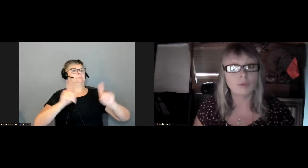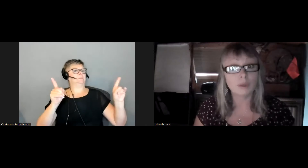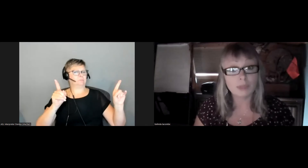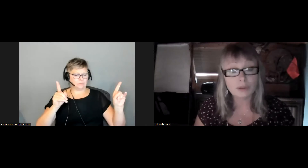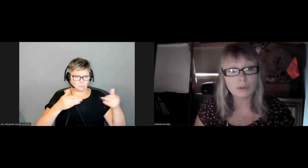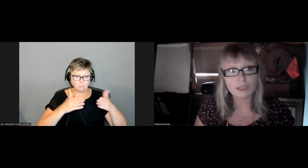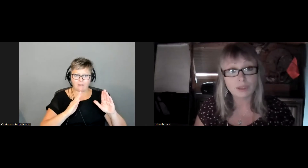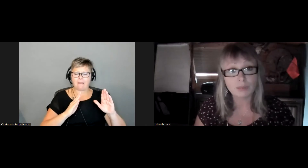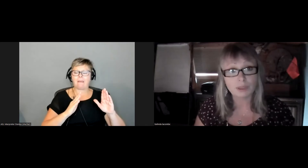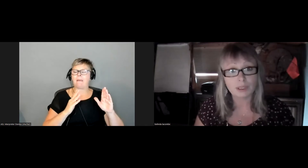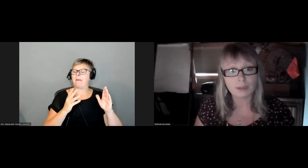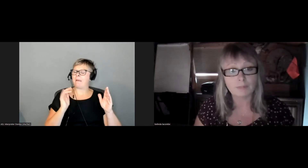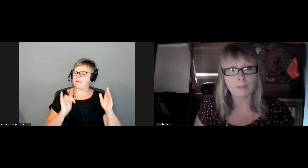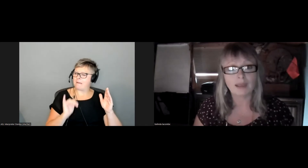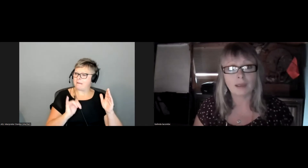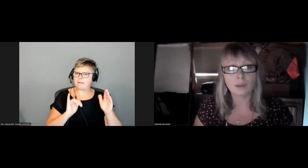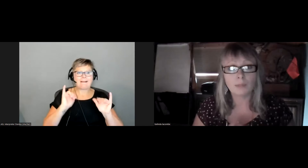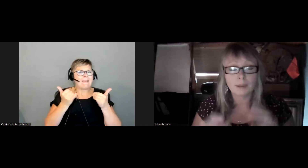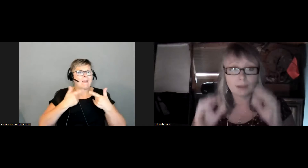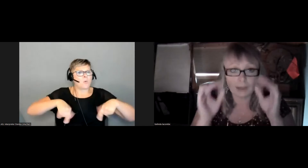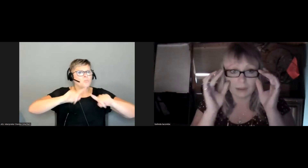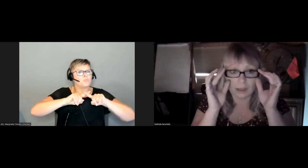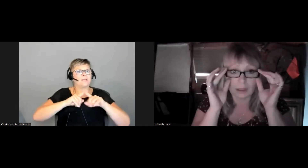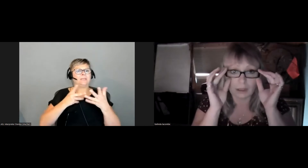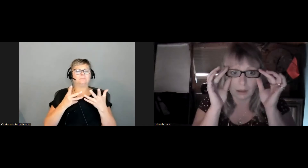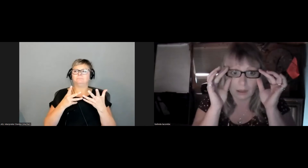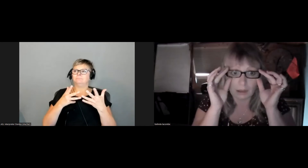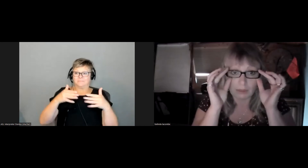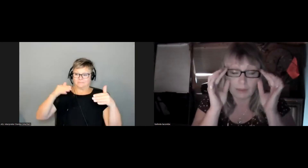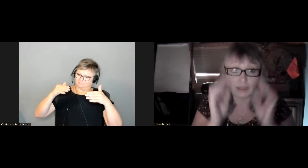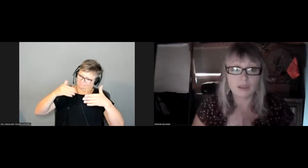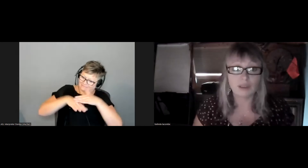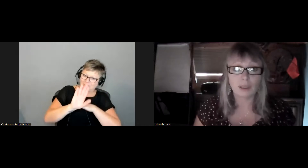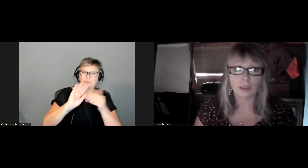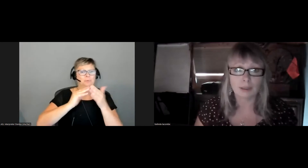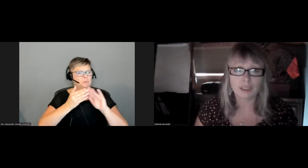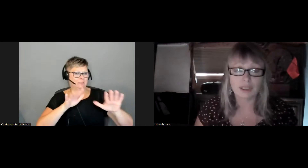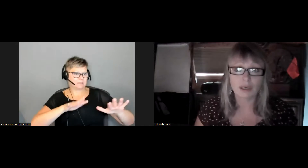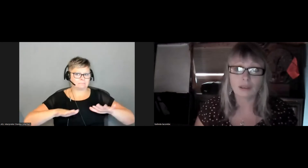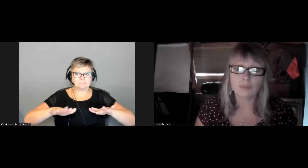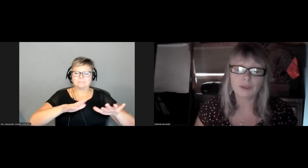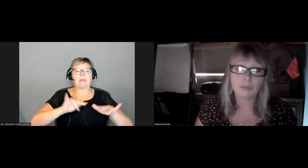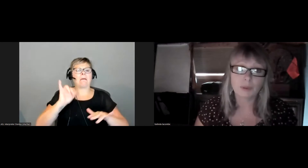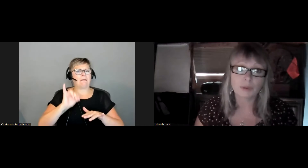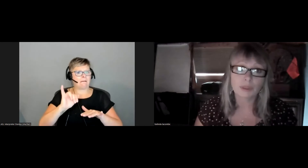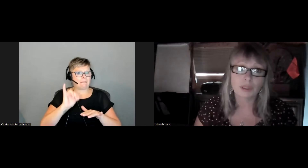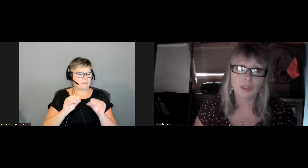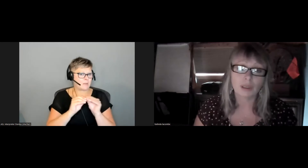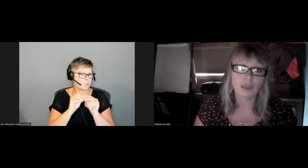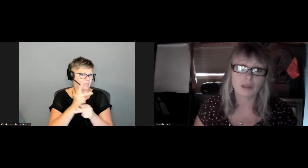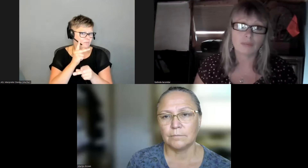you know, when we do go into community. And I know Marilyn maybe could just talk a little bit